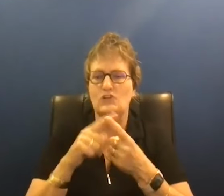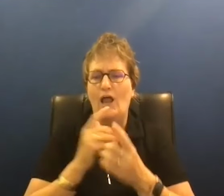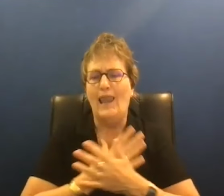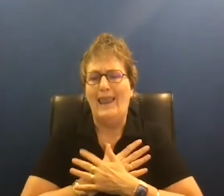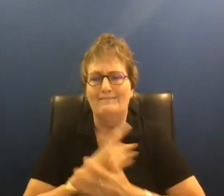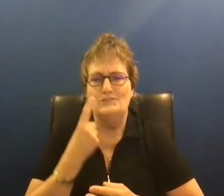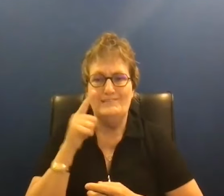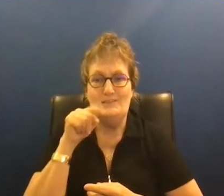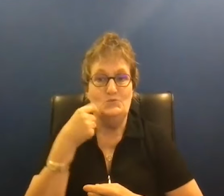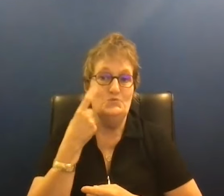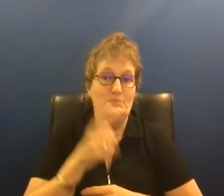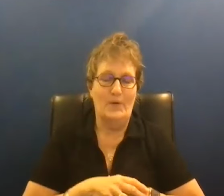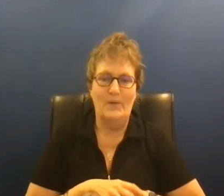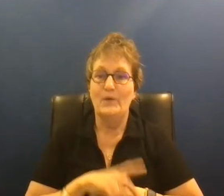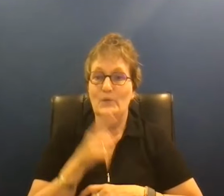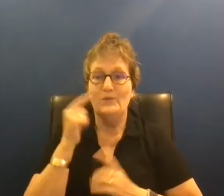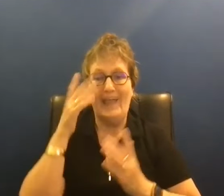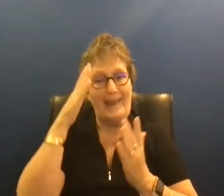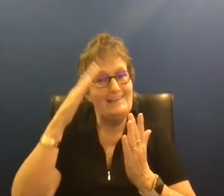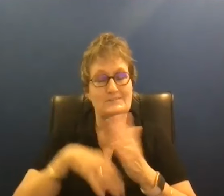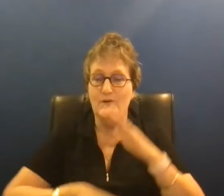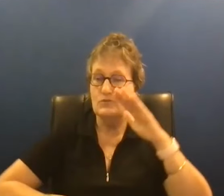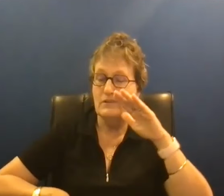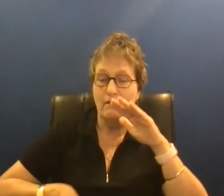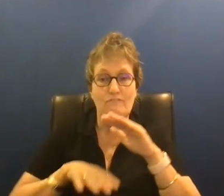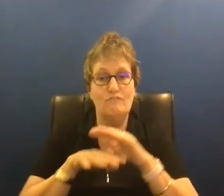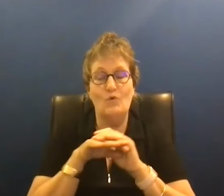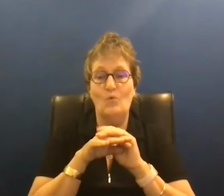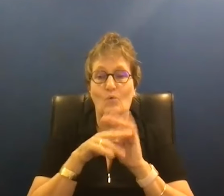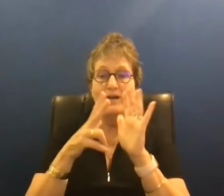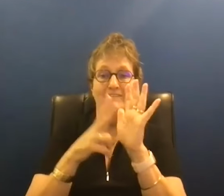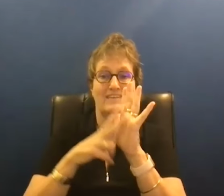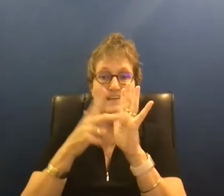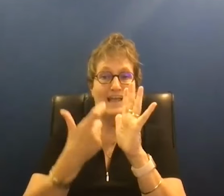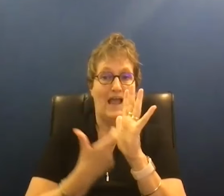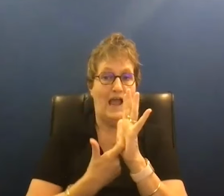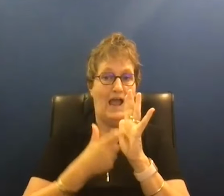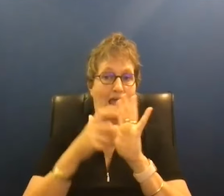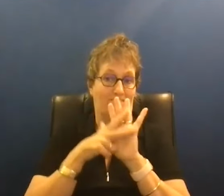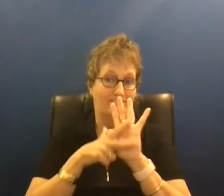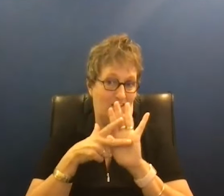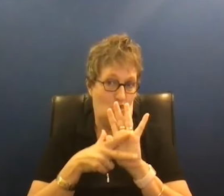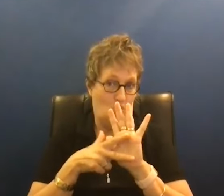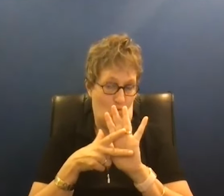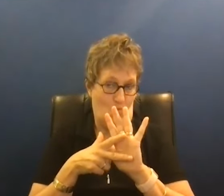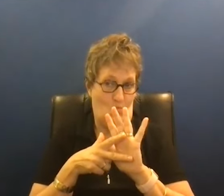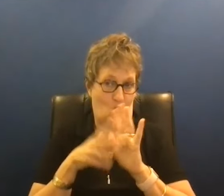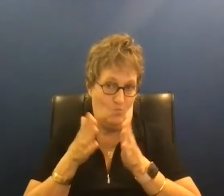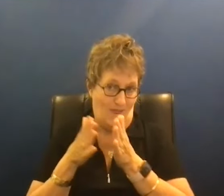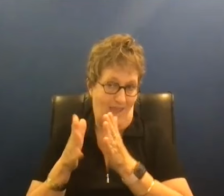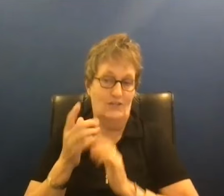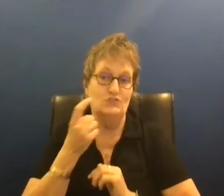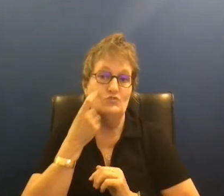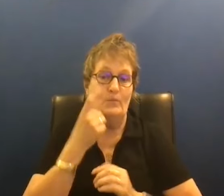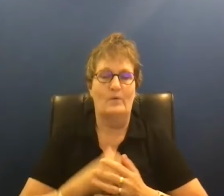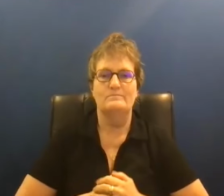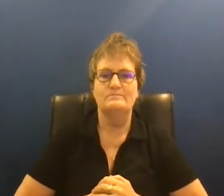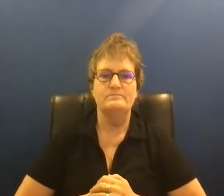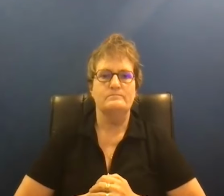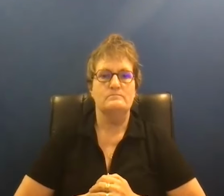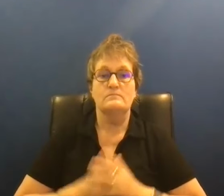And you can experience that full VR video version and tomorrow. And